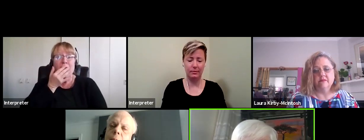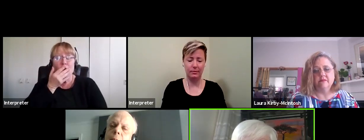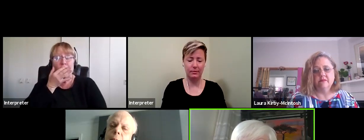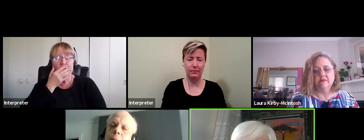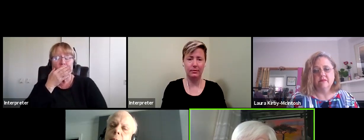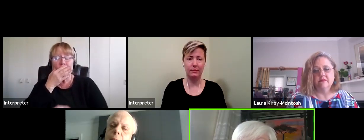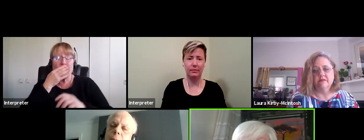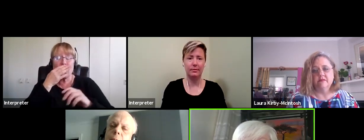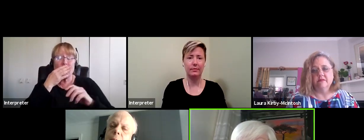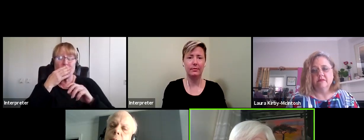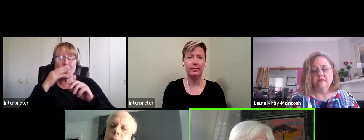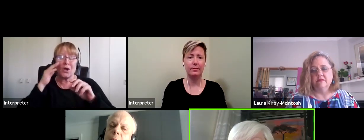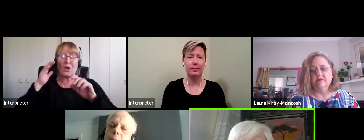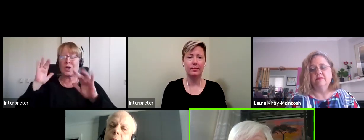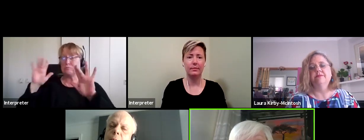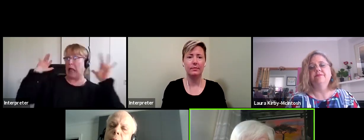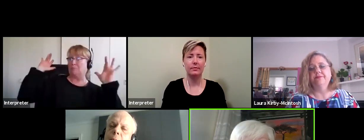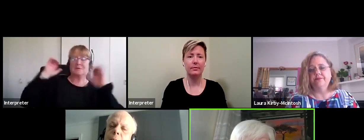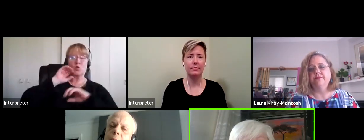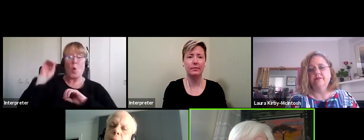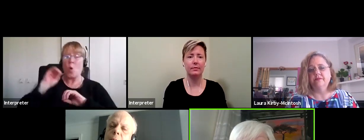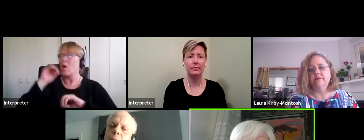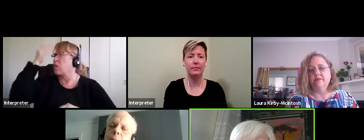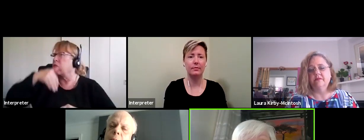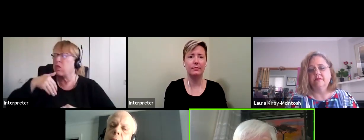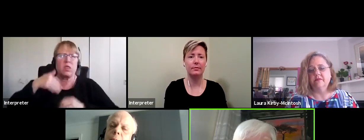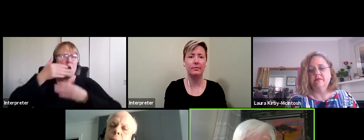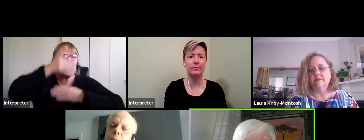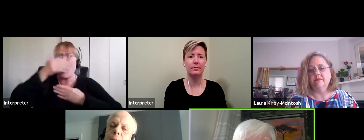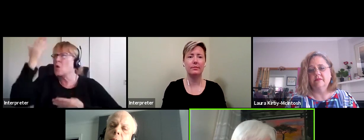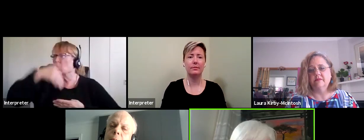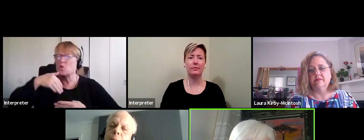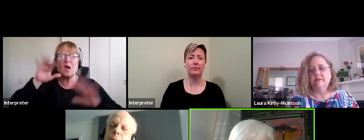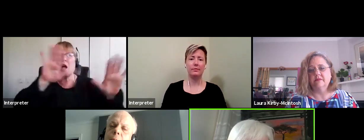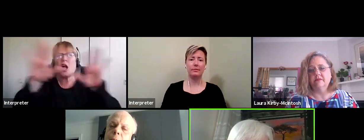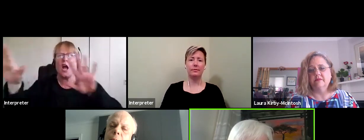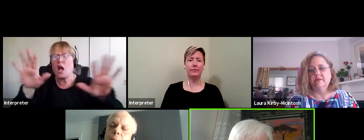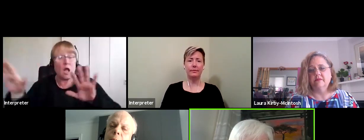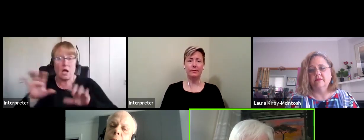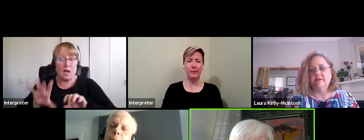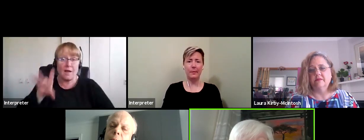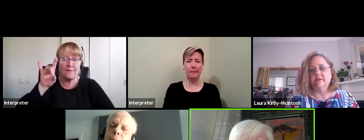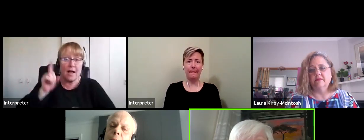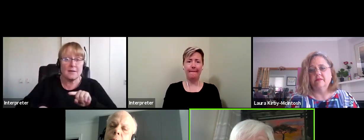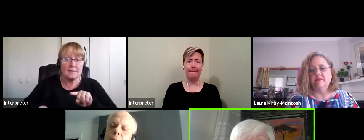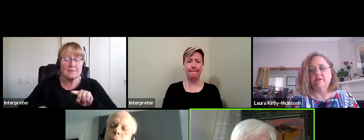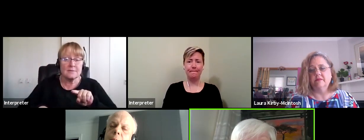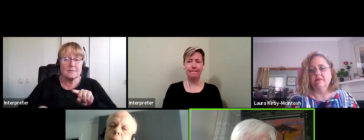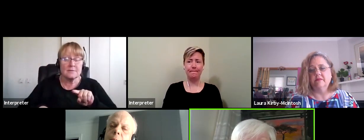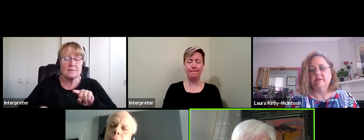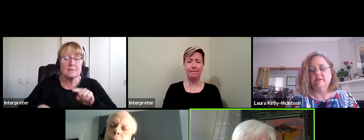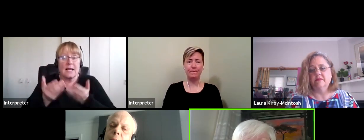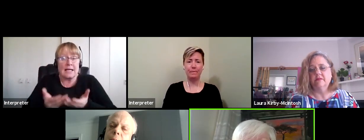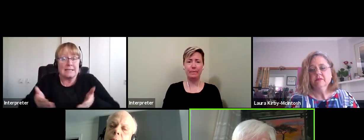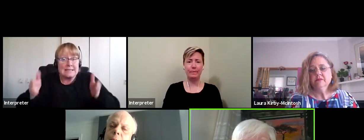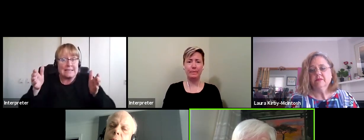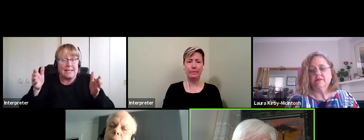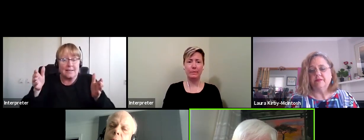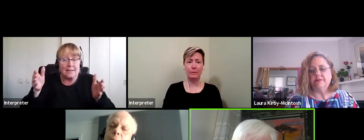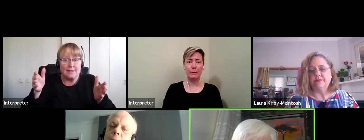who have vision loss have trouble finding them, and people with assistive devices can't even get to them. For a sink, it's even better that